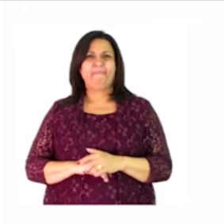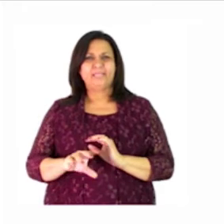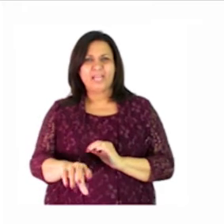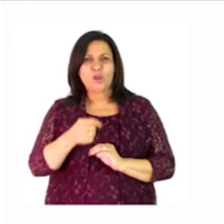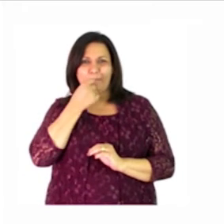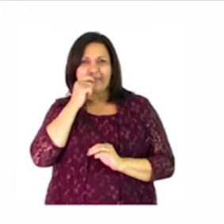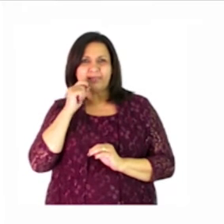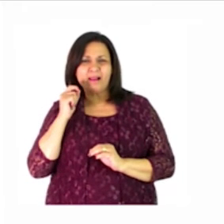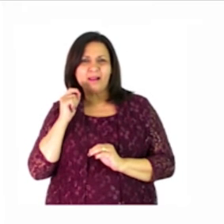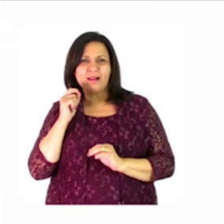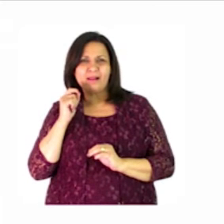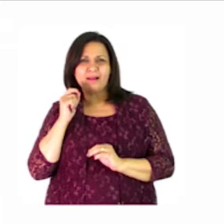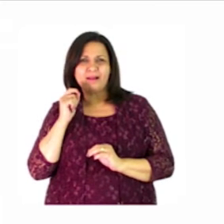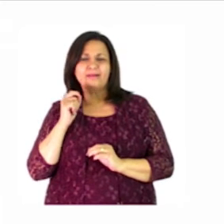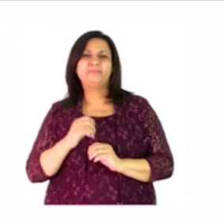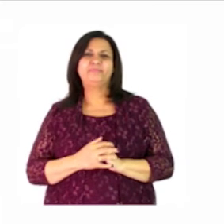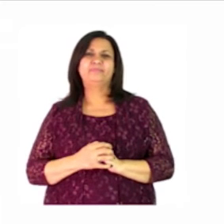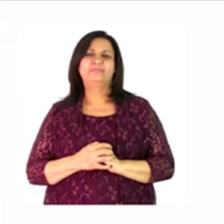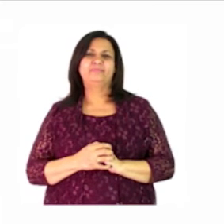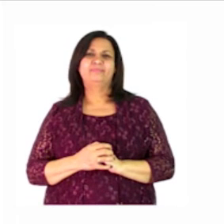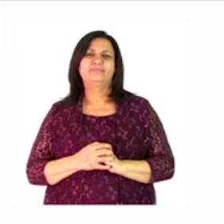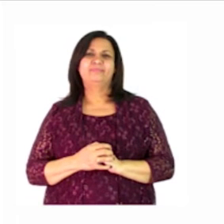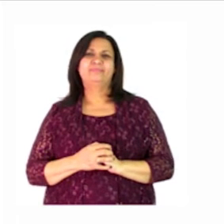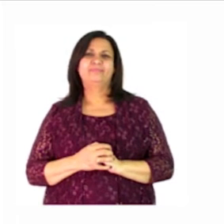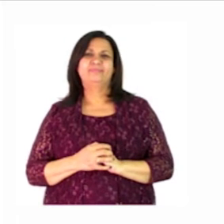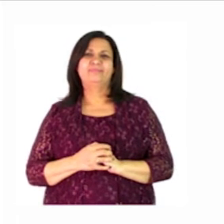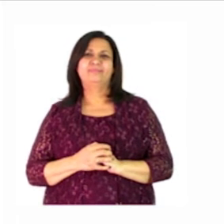your pencil or your crayon.